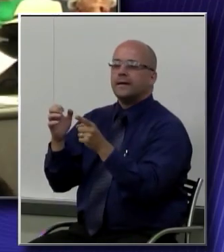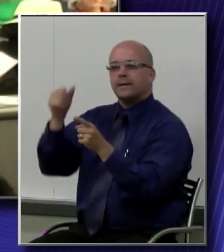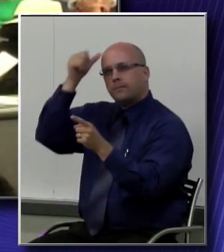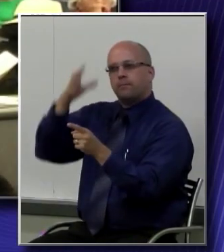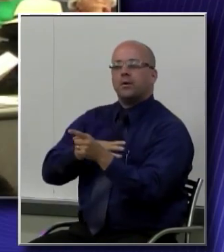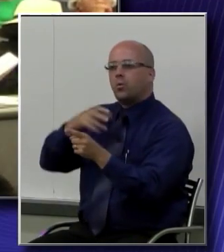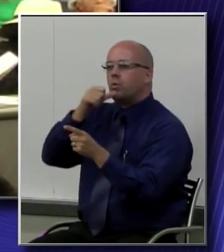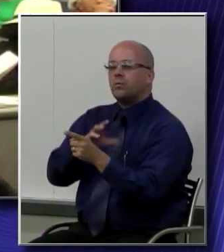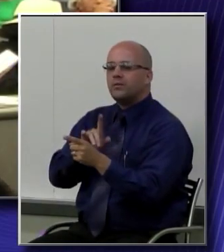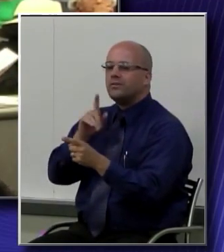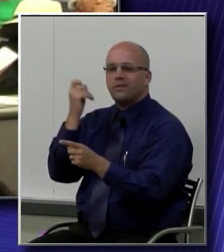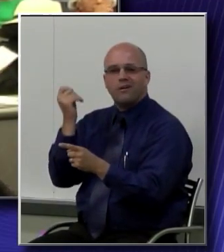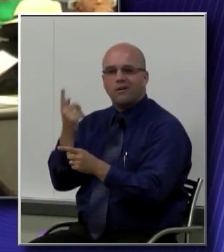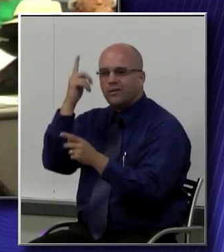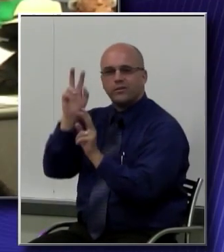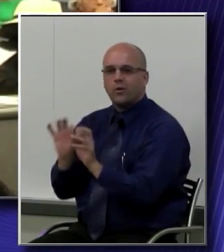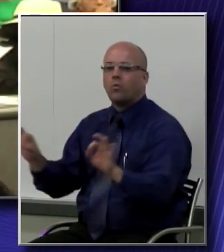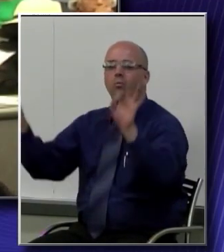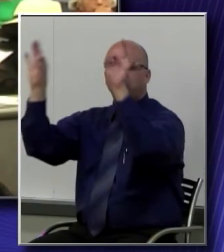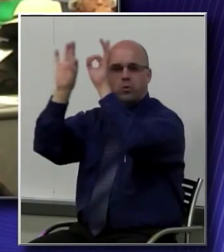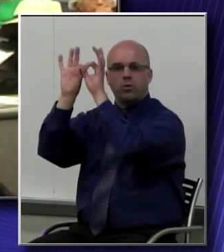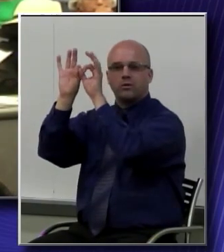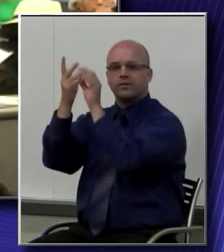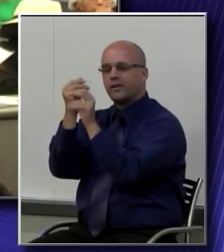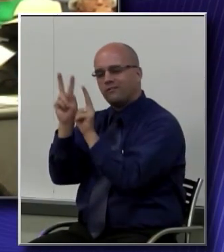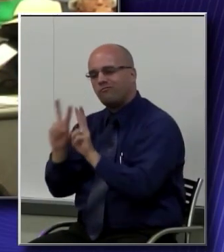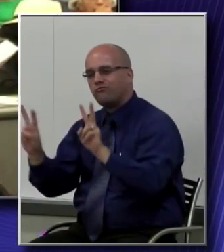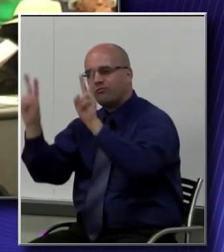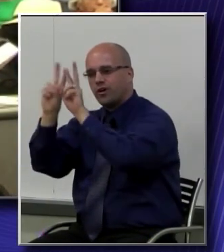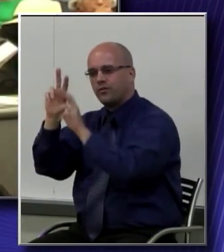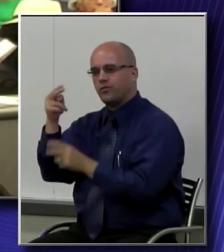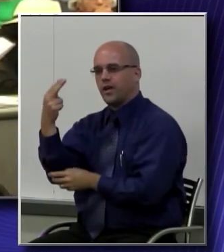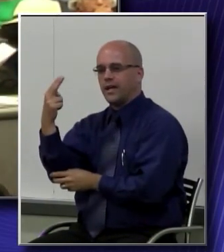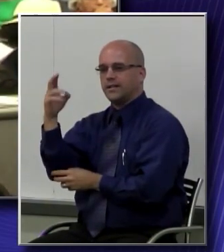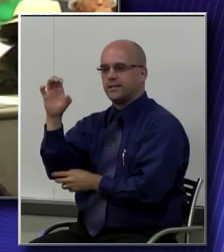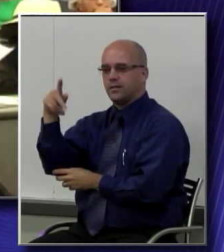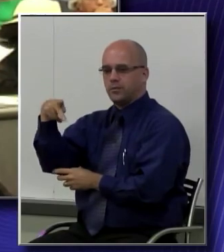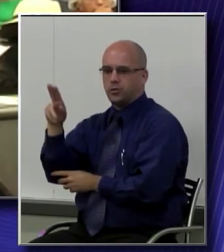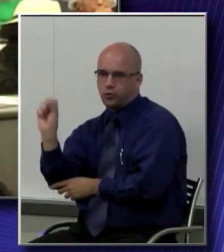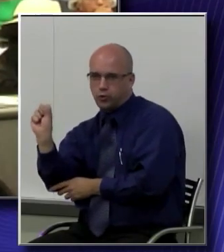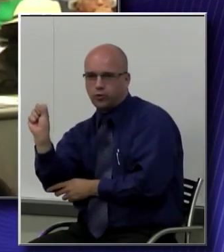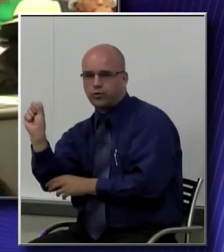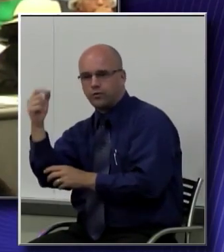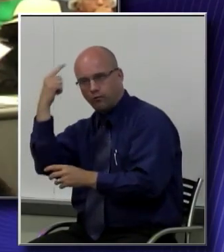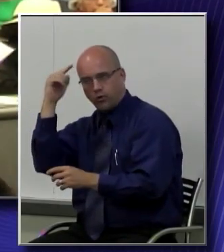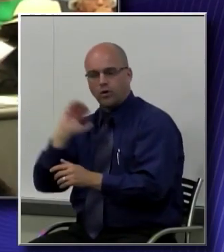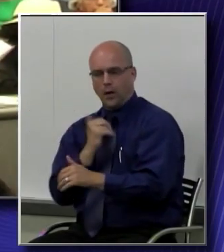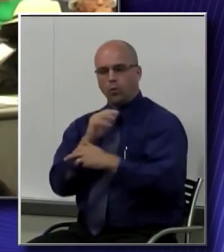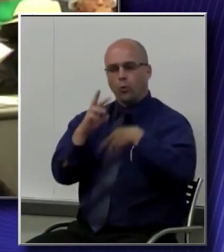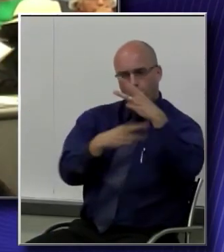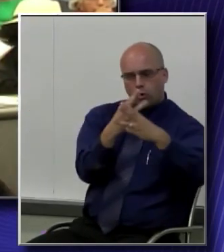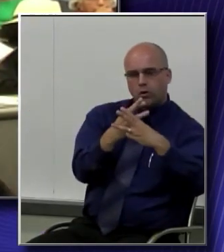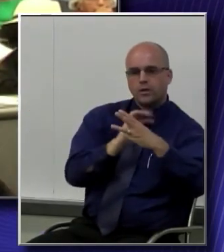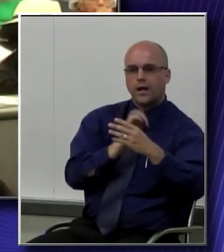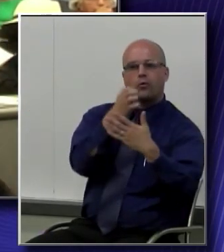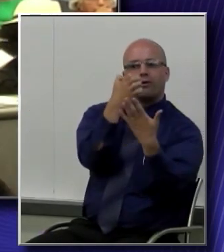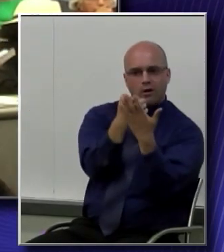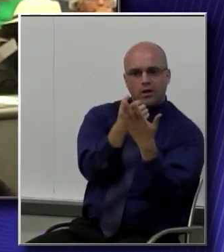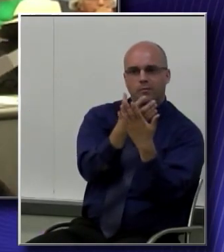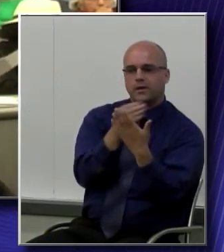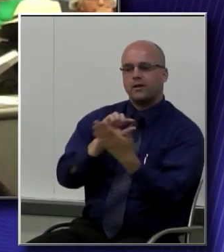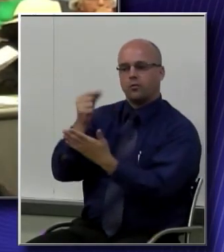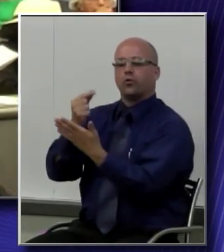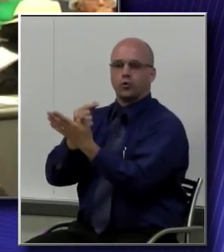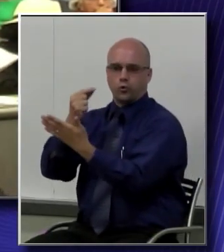the values, and the positive effects HBCUs have on our world, our economy, and most importantly, our graduates